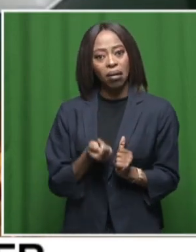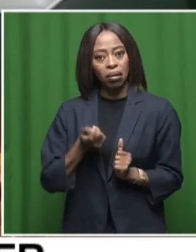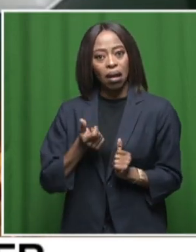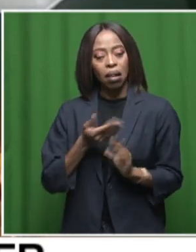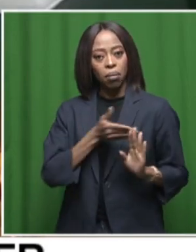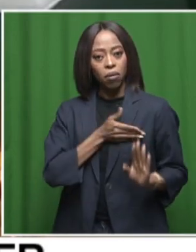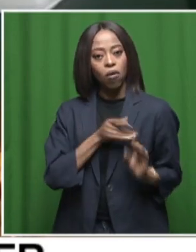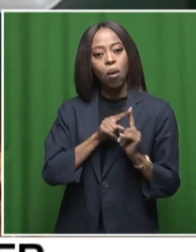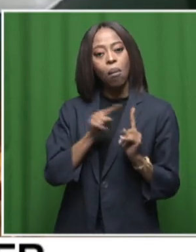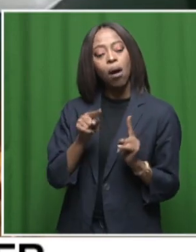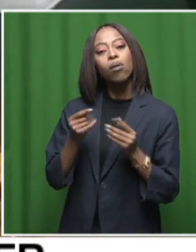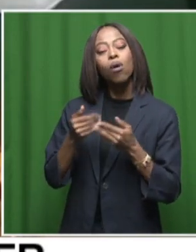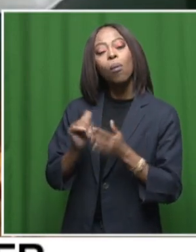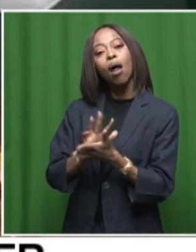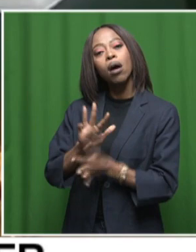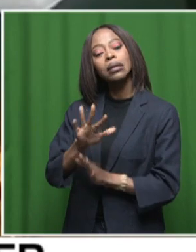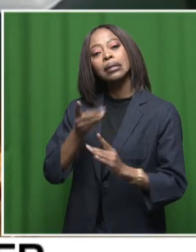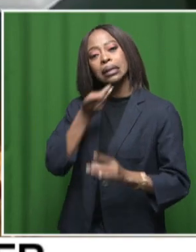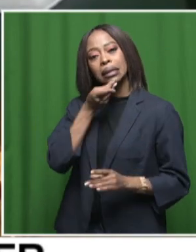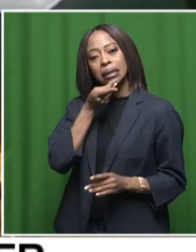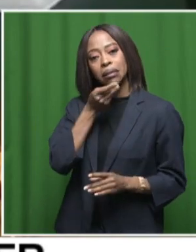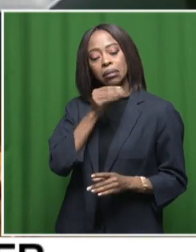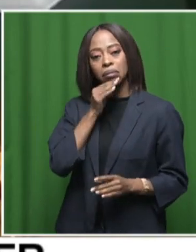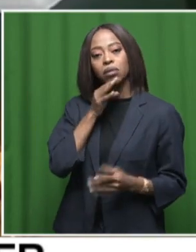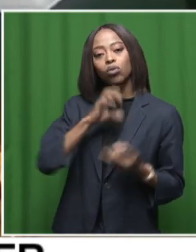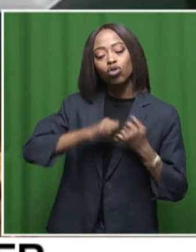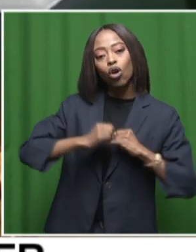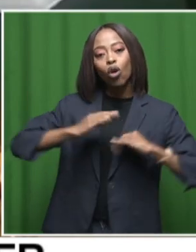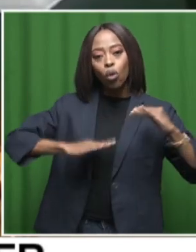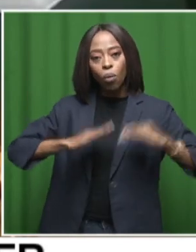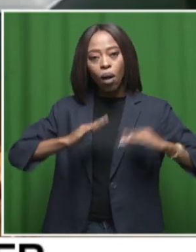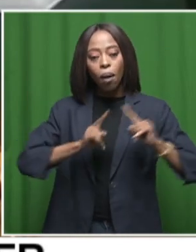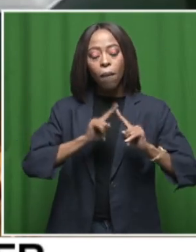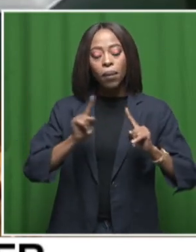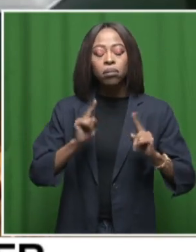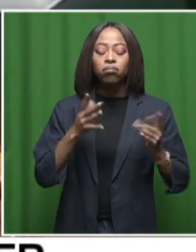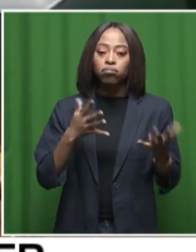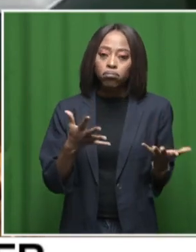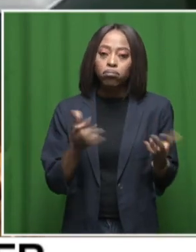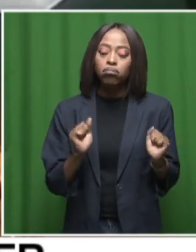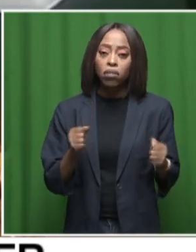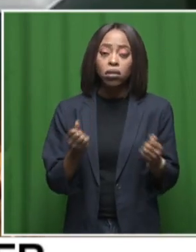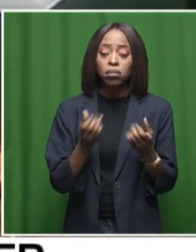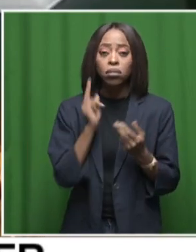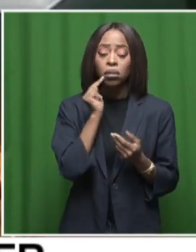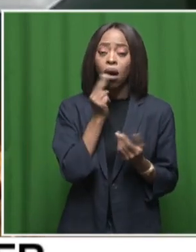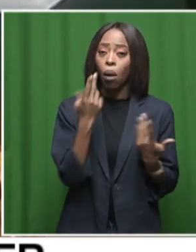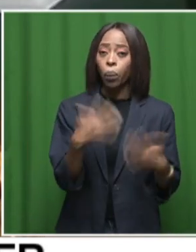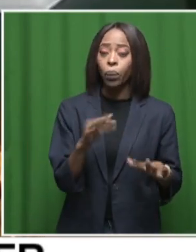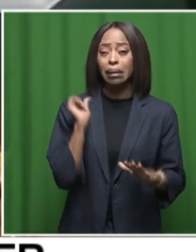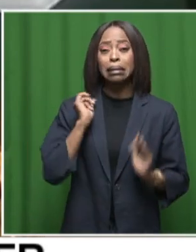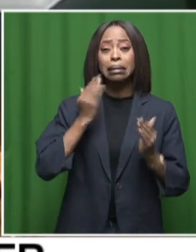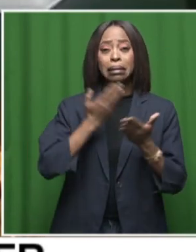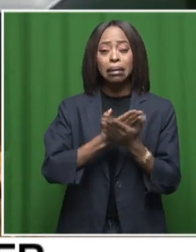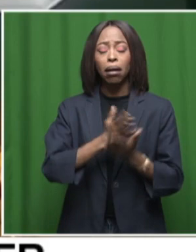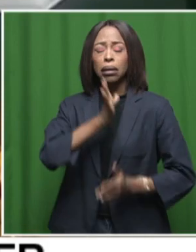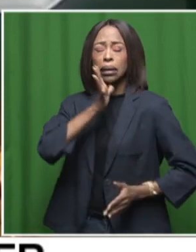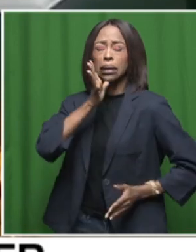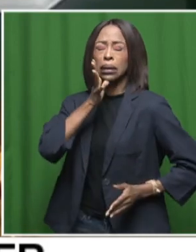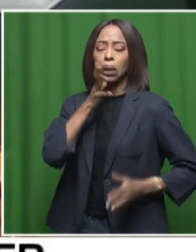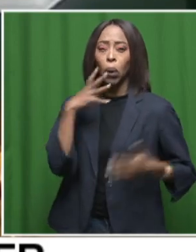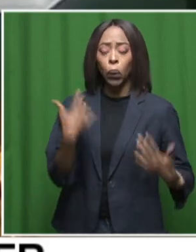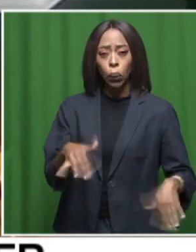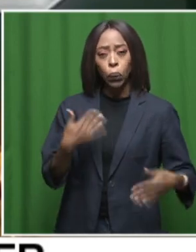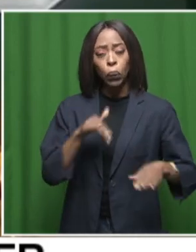also, we opened the 19th of December, so we were finding our feet, but it has been incredible. Last night we were jam-packed. We did